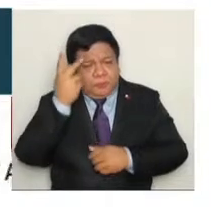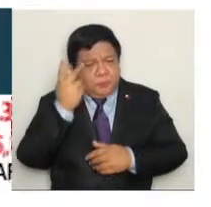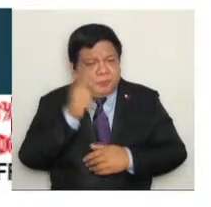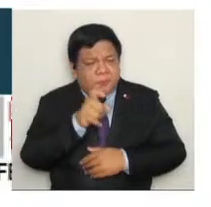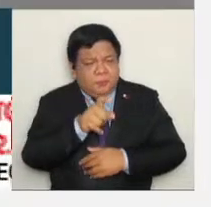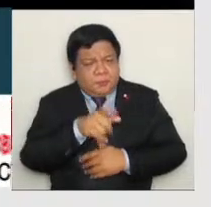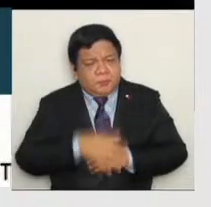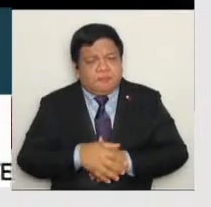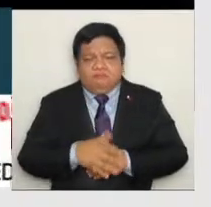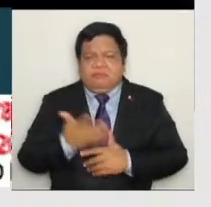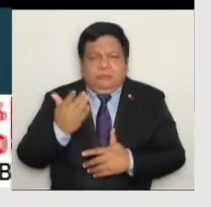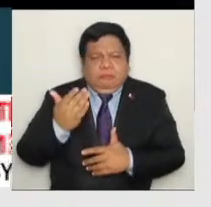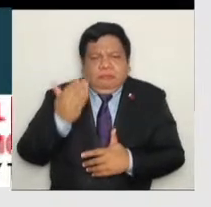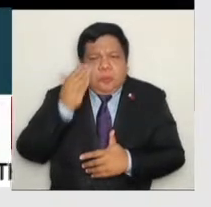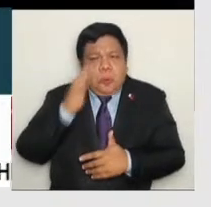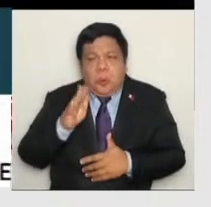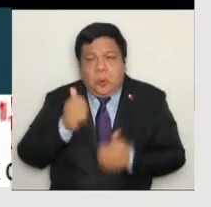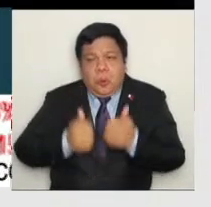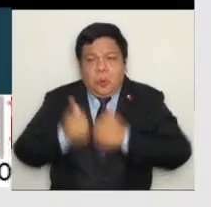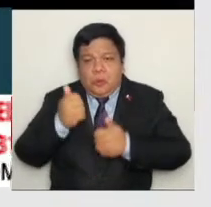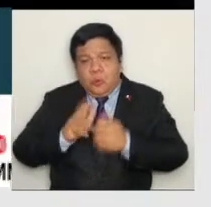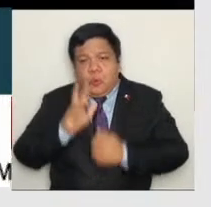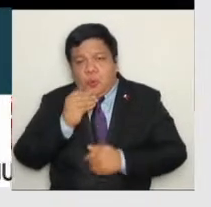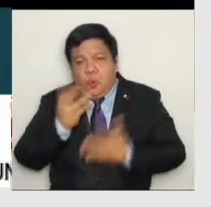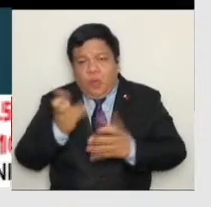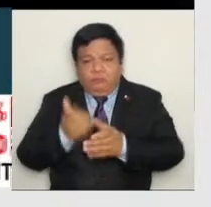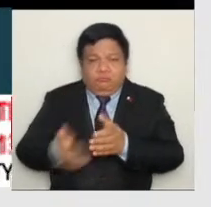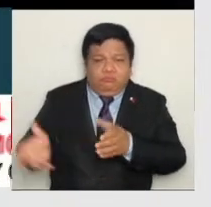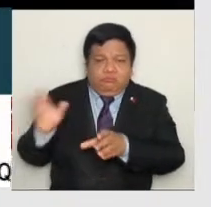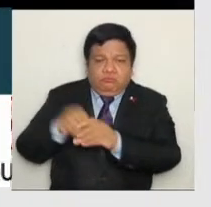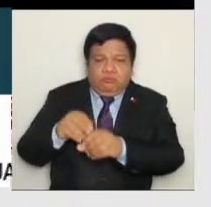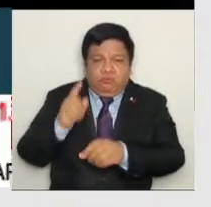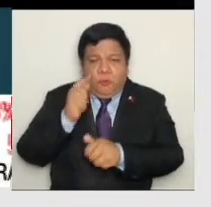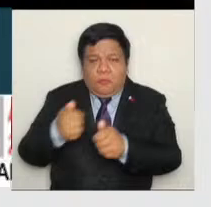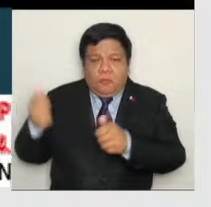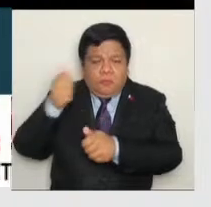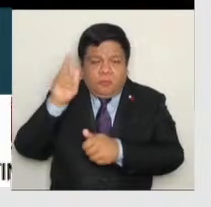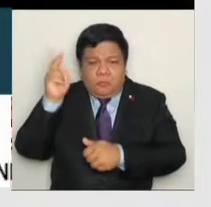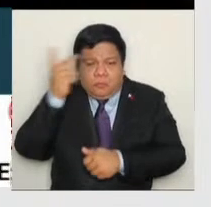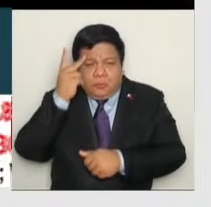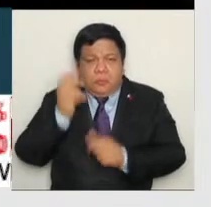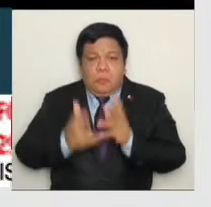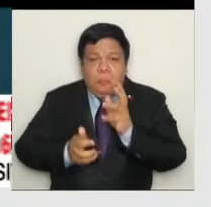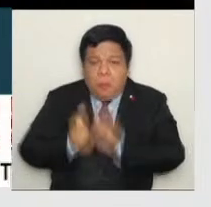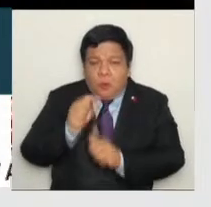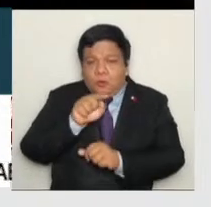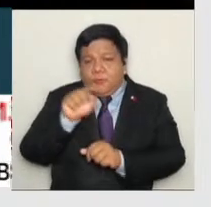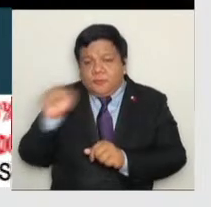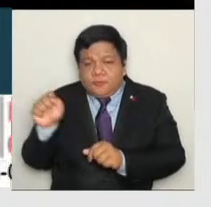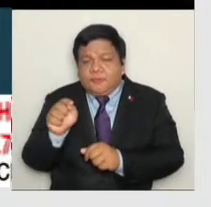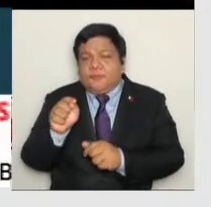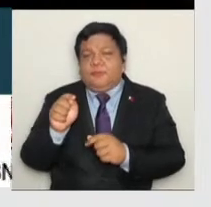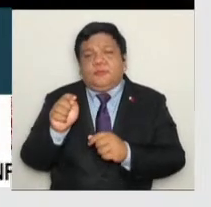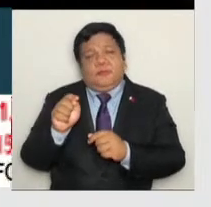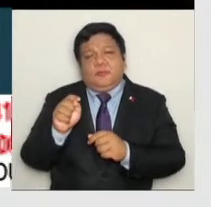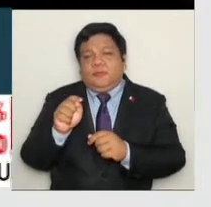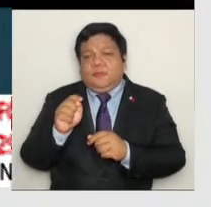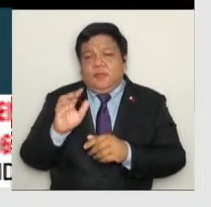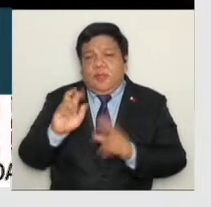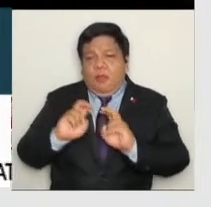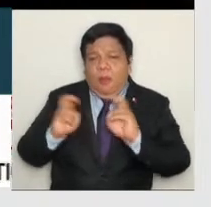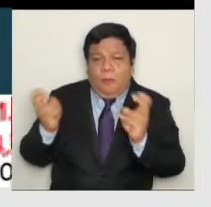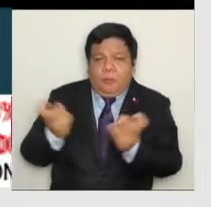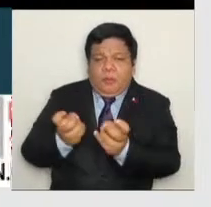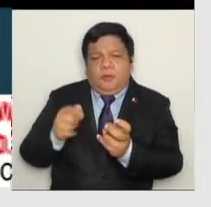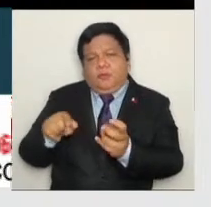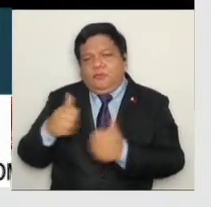we're not sure who's gunning for higher office, but many of the cabinet members are really technocrats, and many of them are professional soldiers